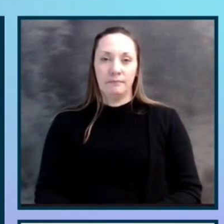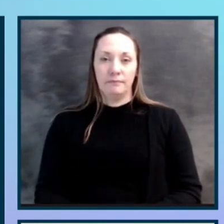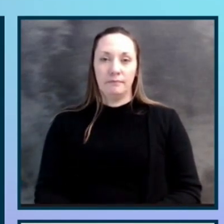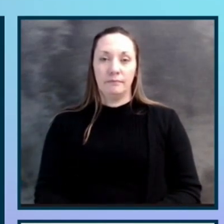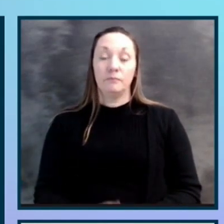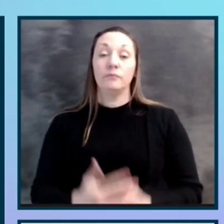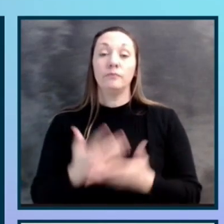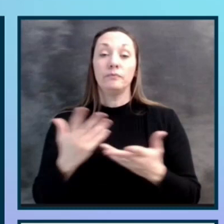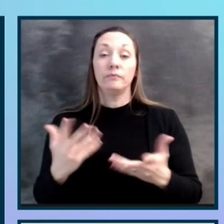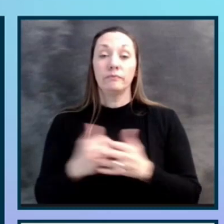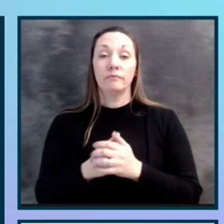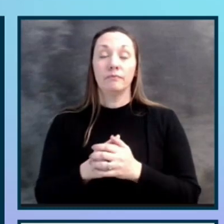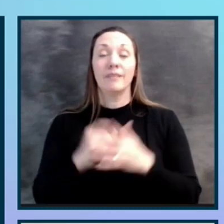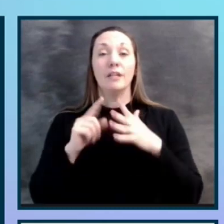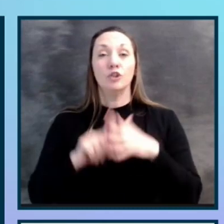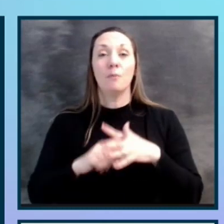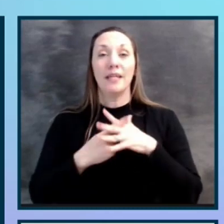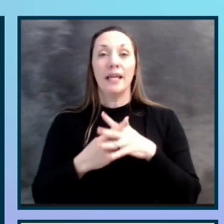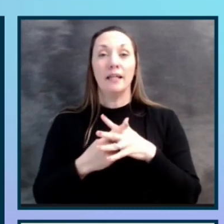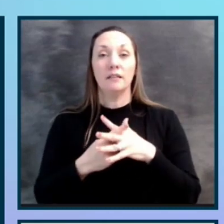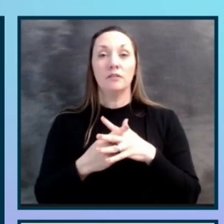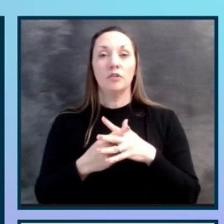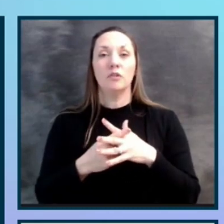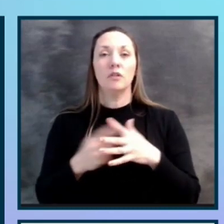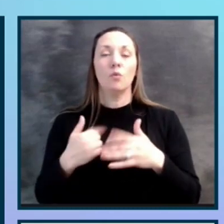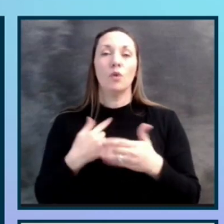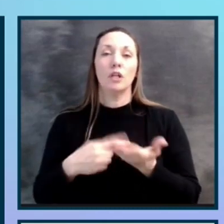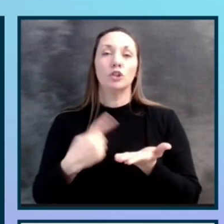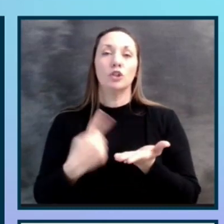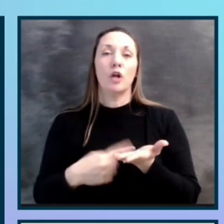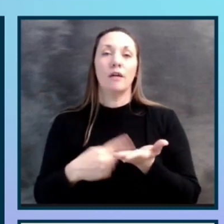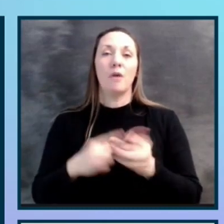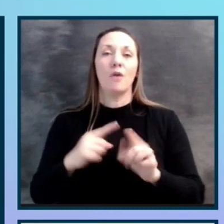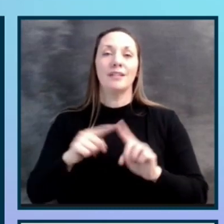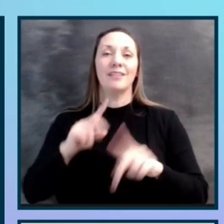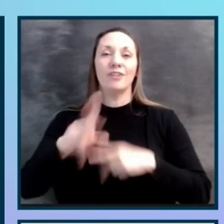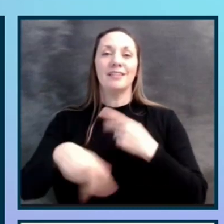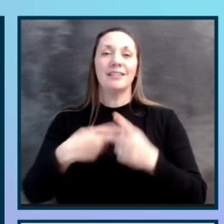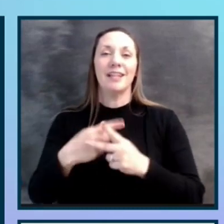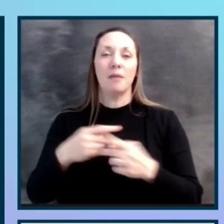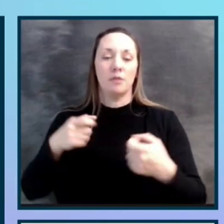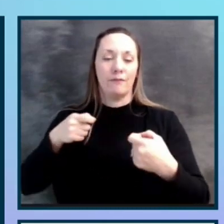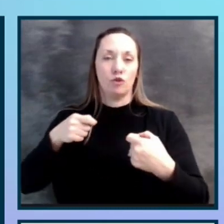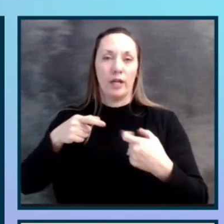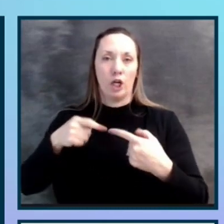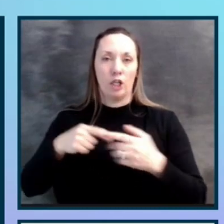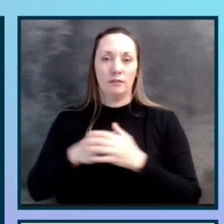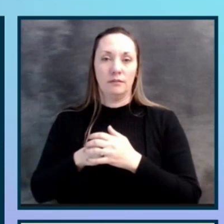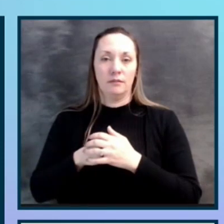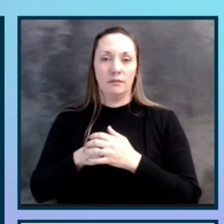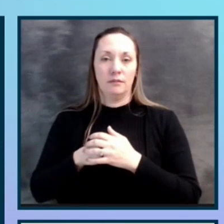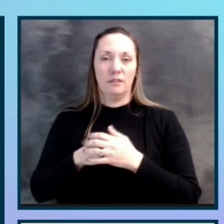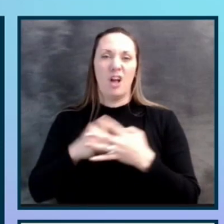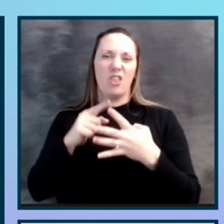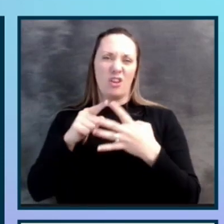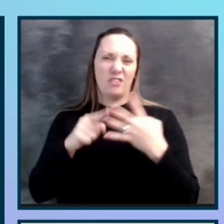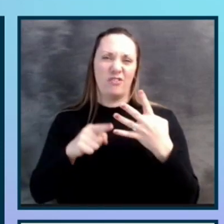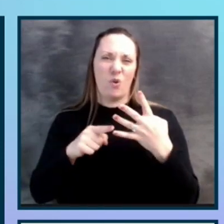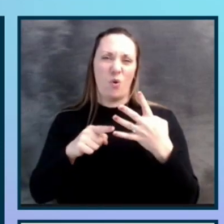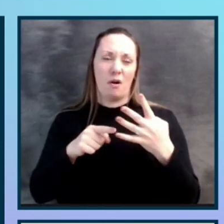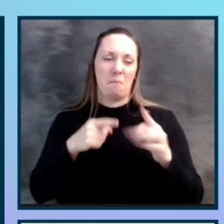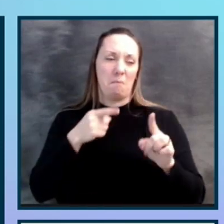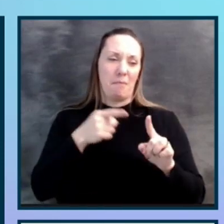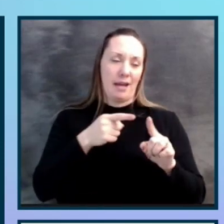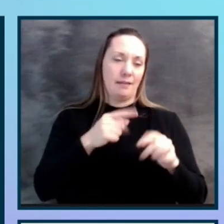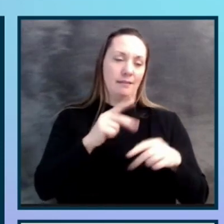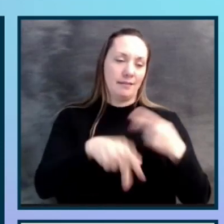So to begin with, we're going to start talking about the different types of triggers. There's 4 main types of mental health